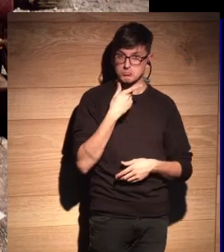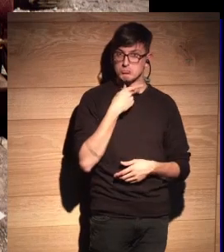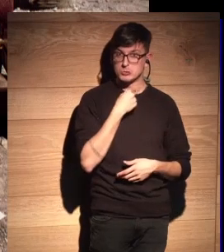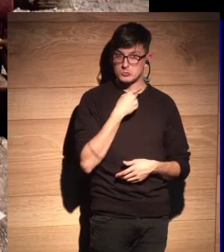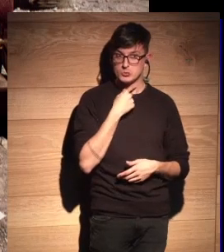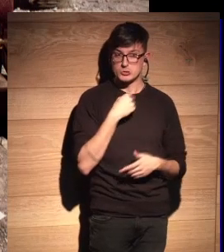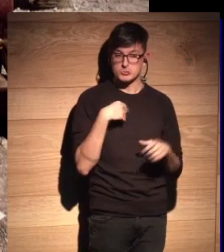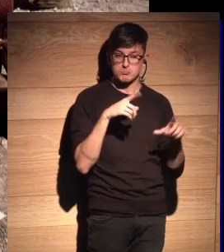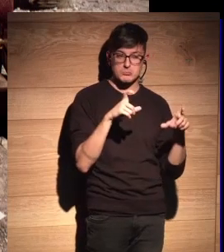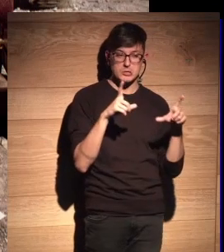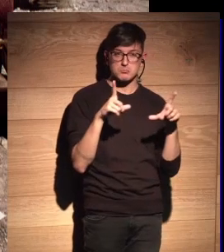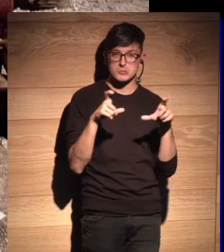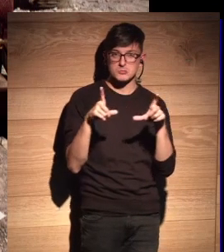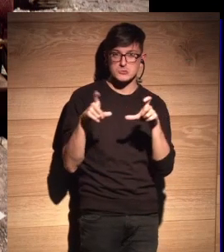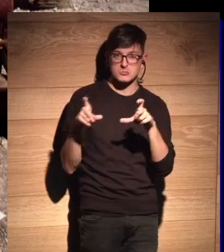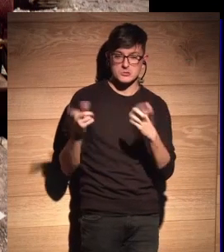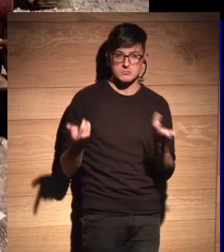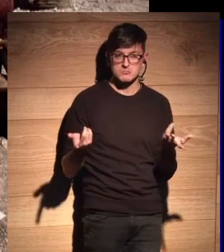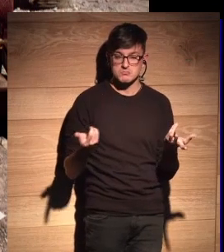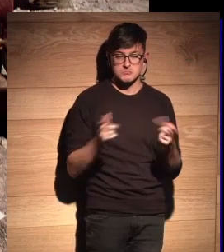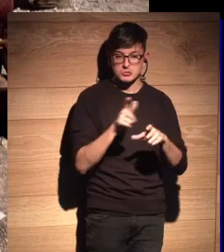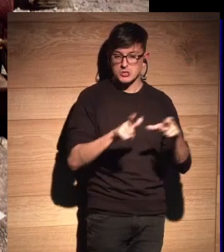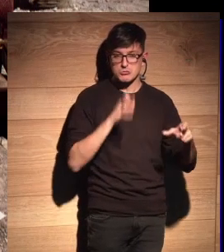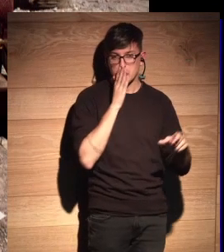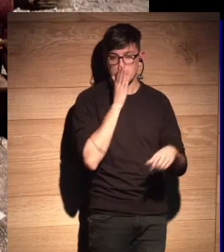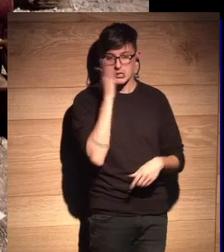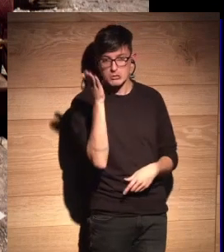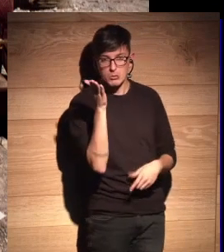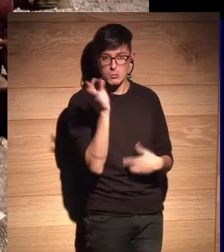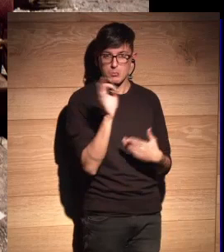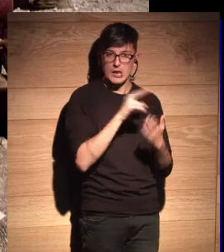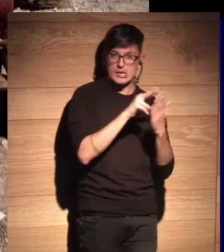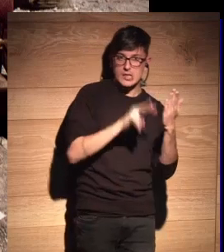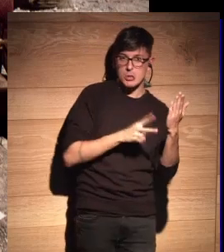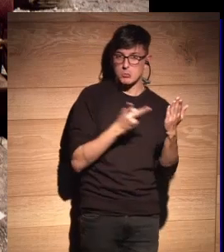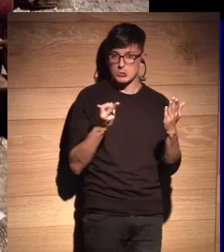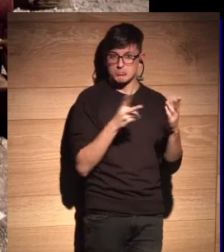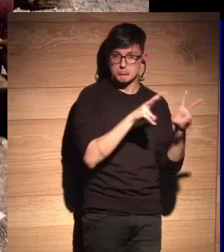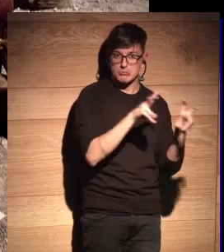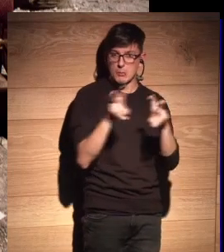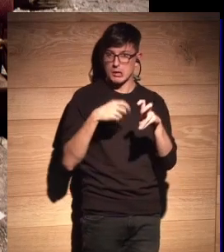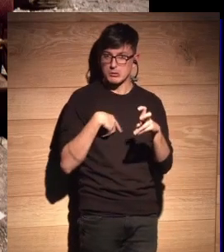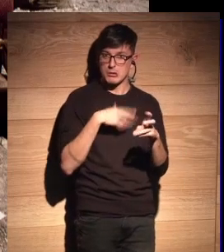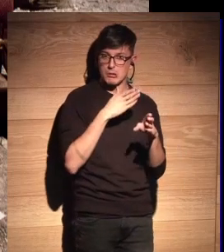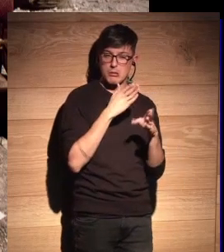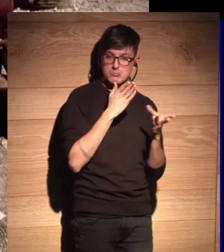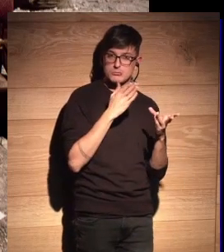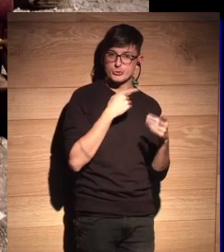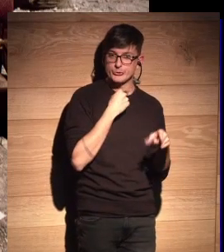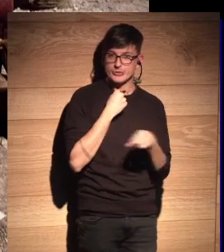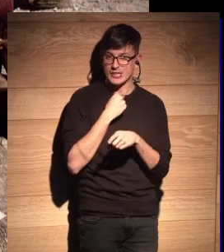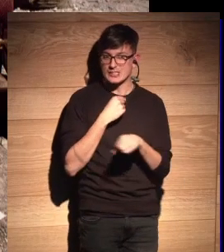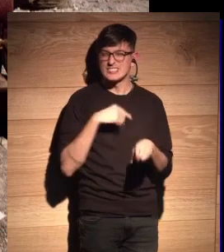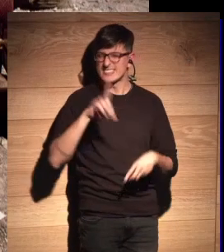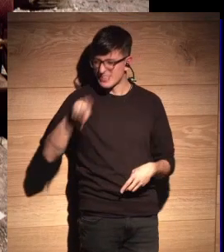people sleeping. And family eating. Eating, eating.